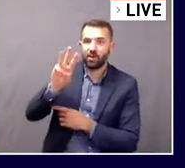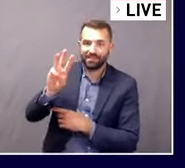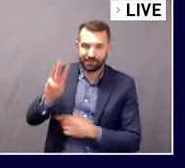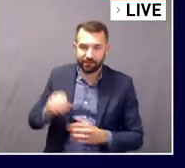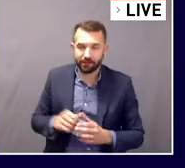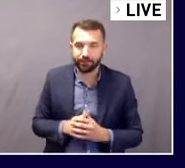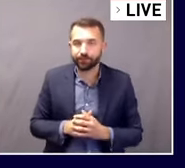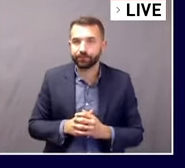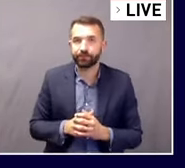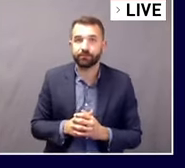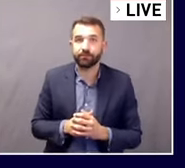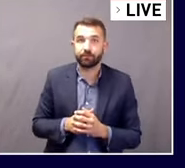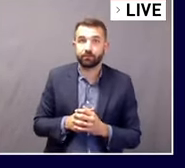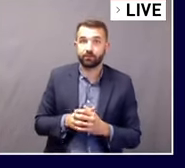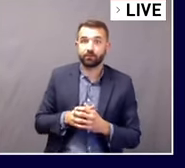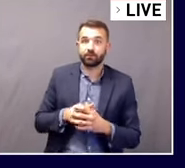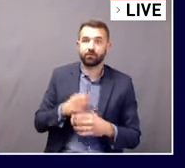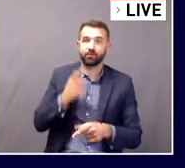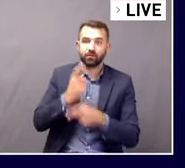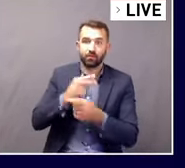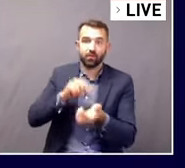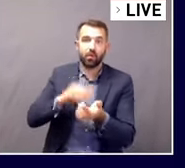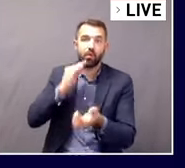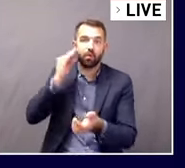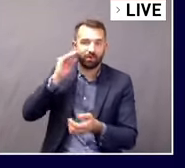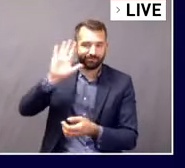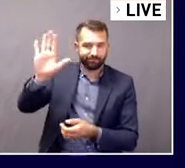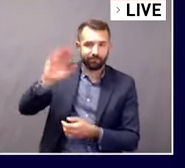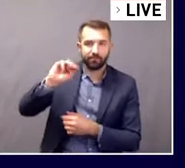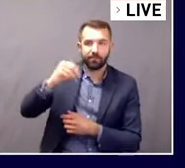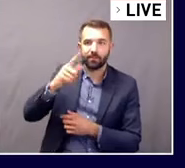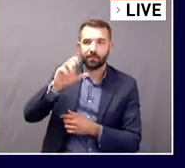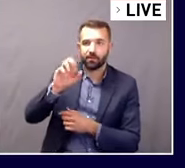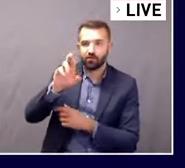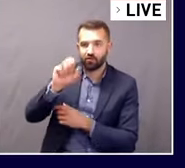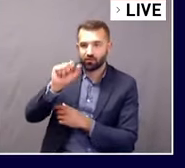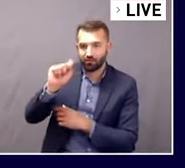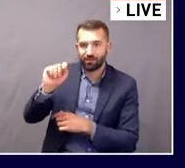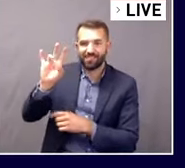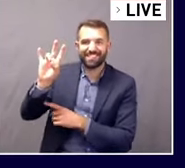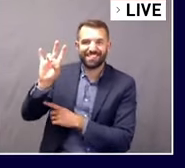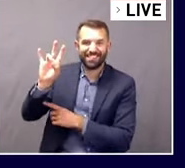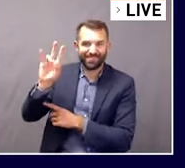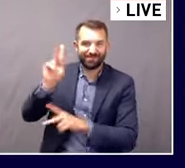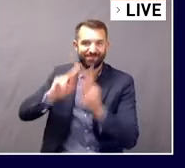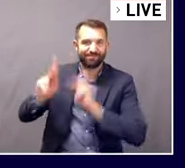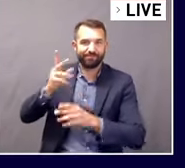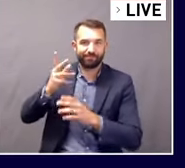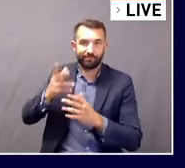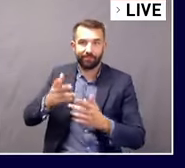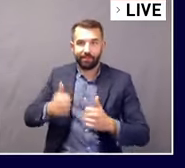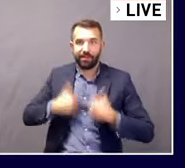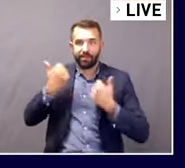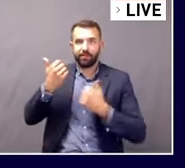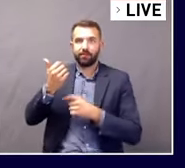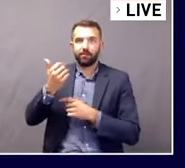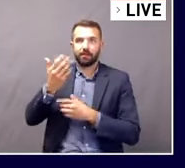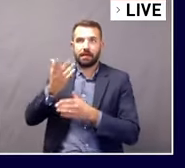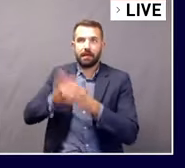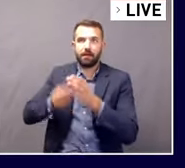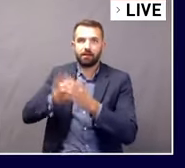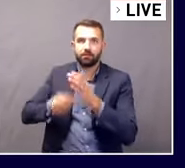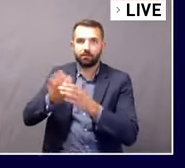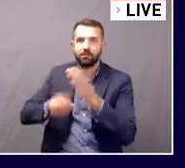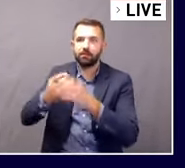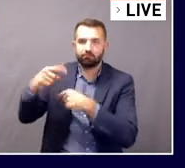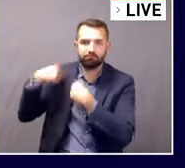There have been a total of 6 cases there, all among residents. What's important about the 7 individuals